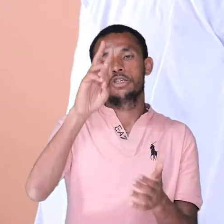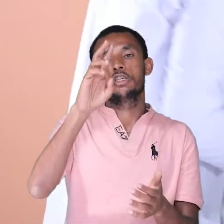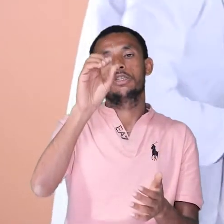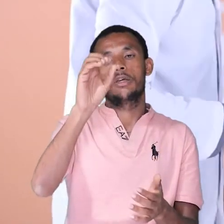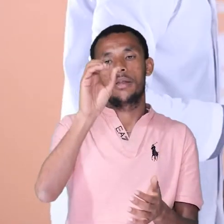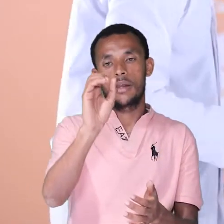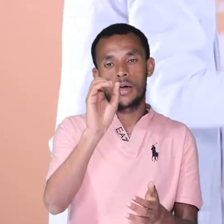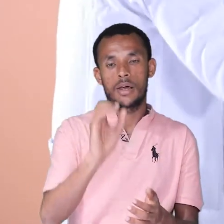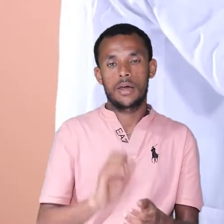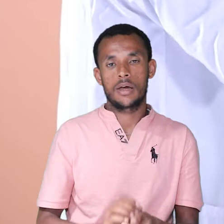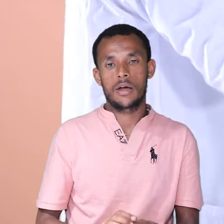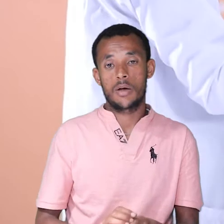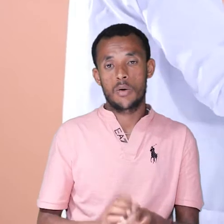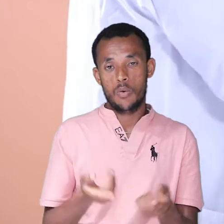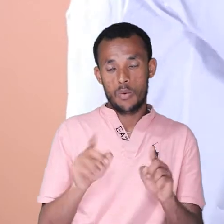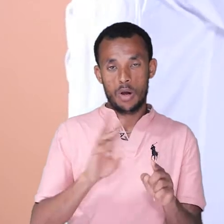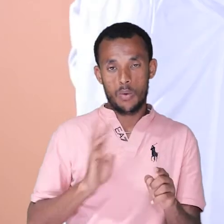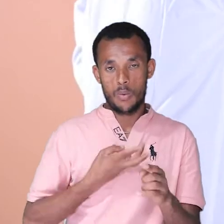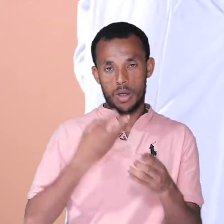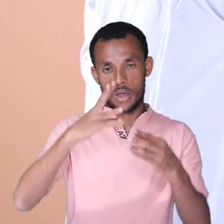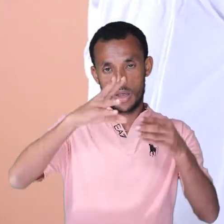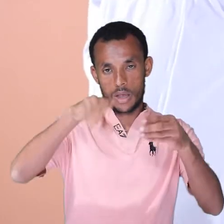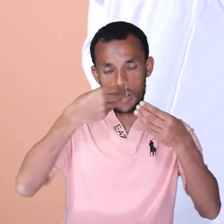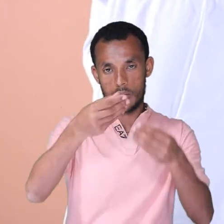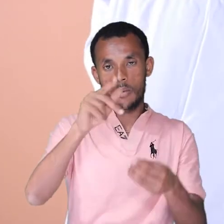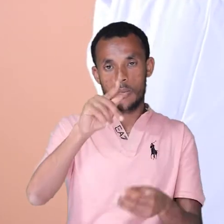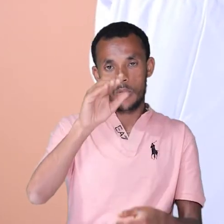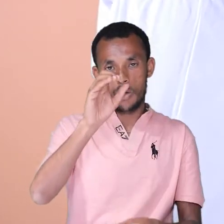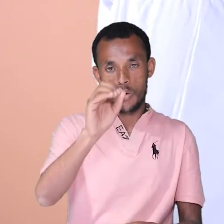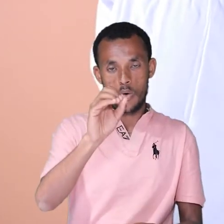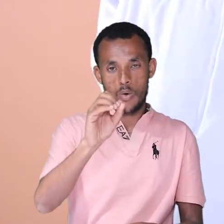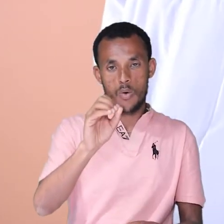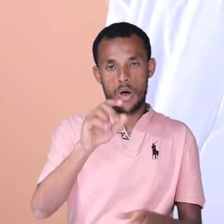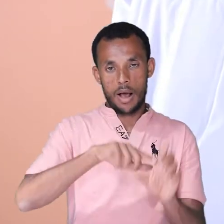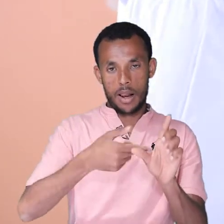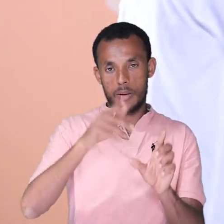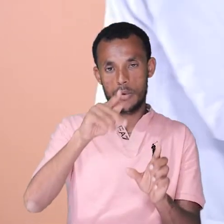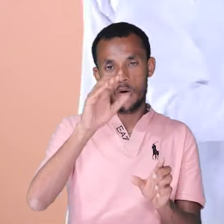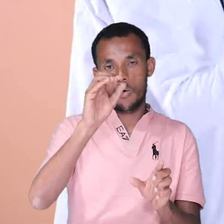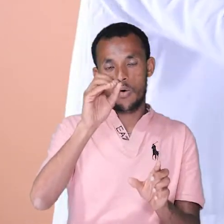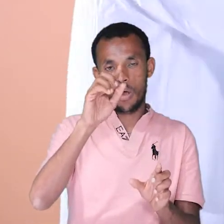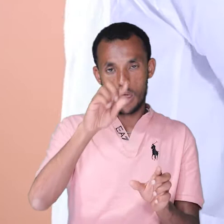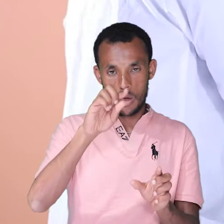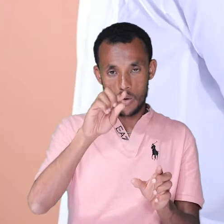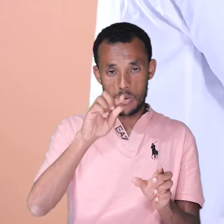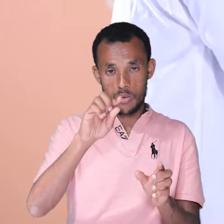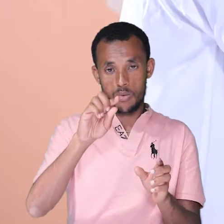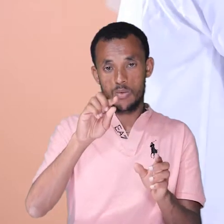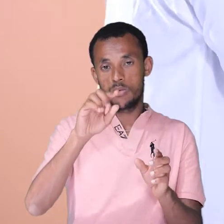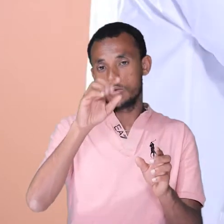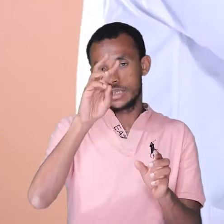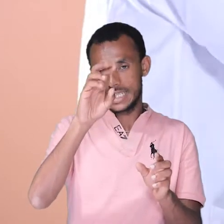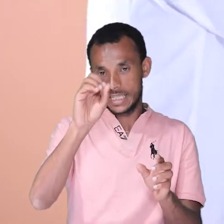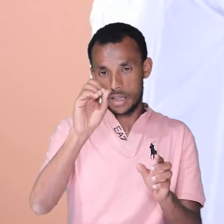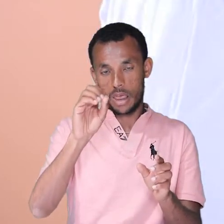the same as 60 degree. When we give angle POQ is 60 degree, therefore